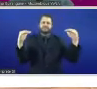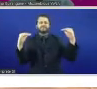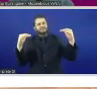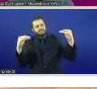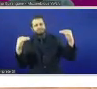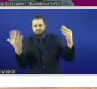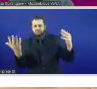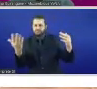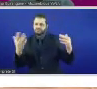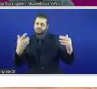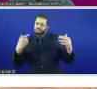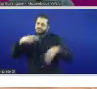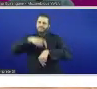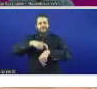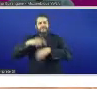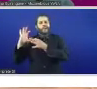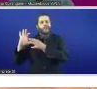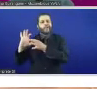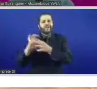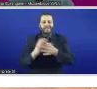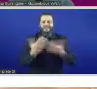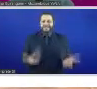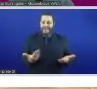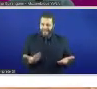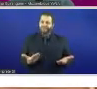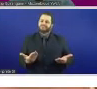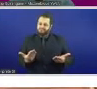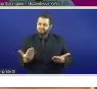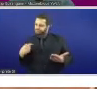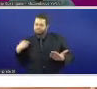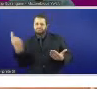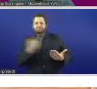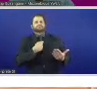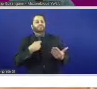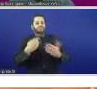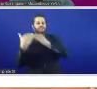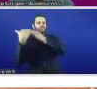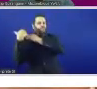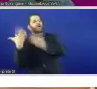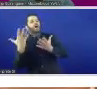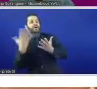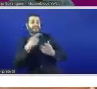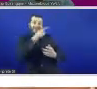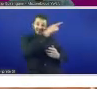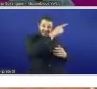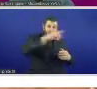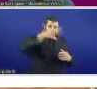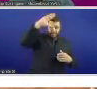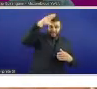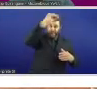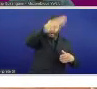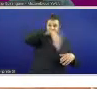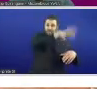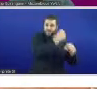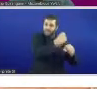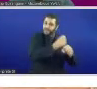men and boys. And I think that is absolutely crucial, but I think that what is even more important in our work with men